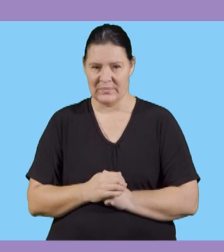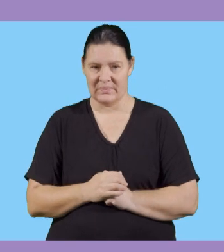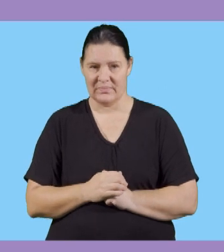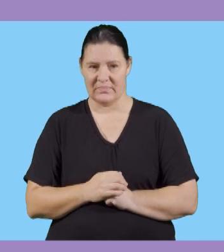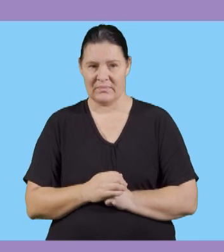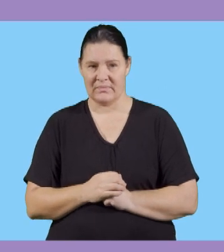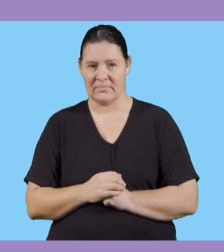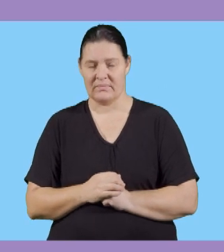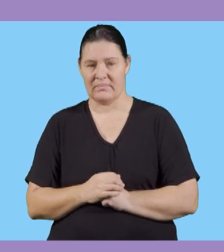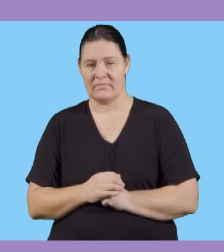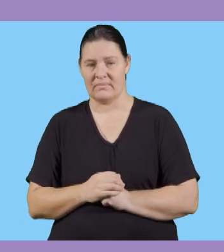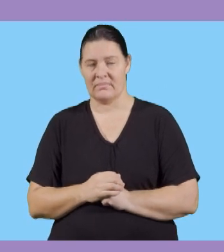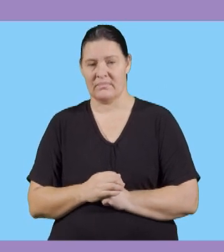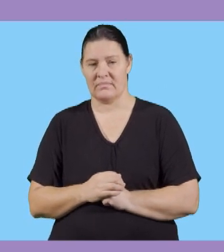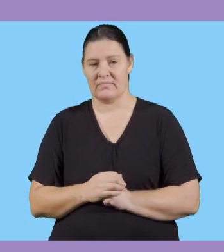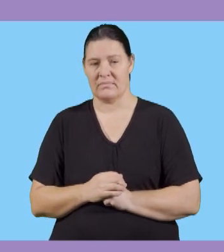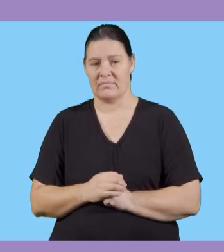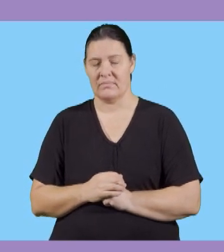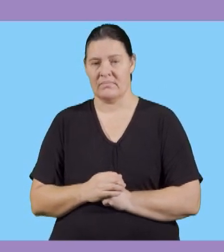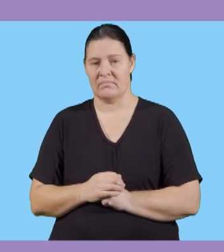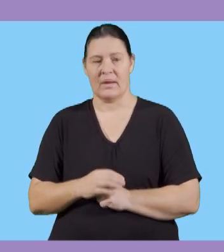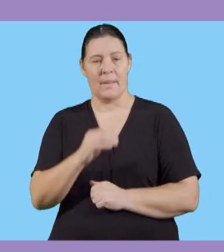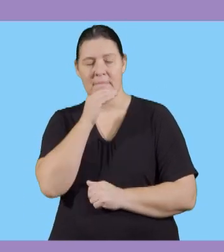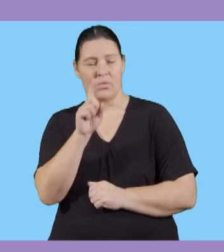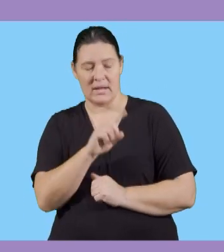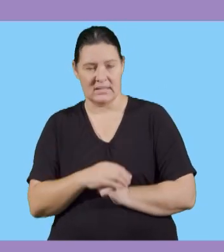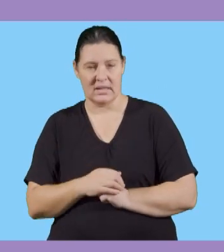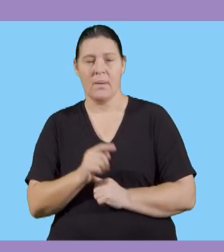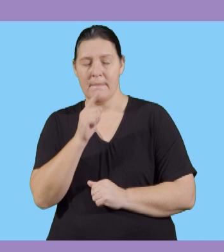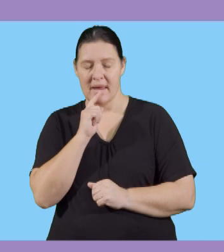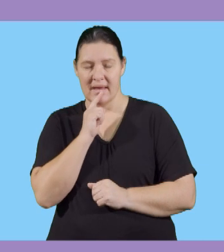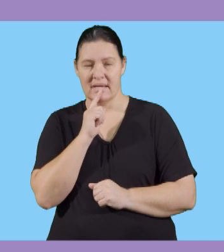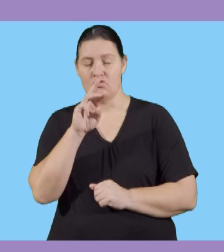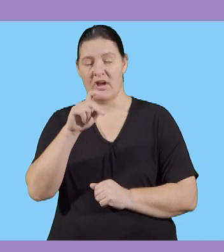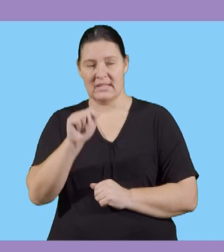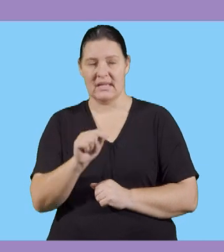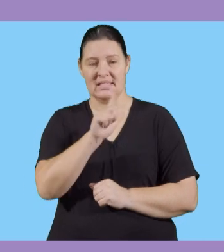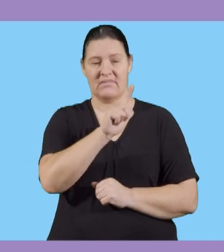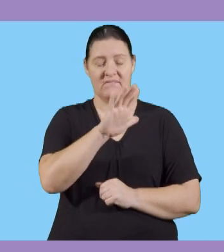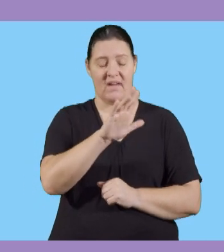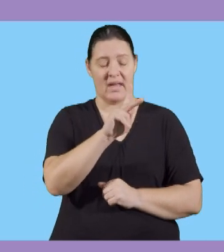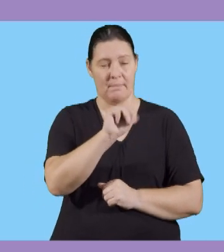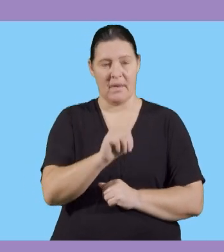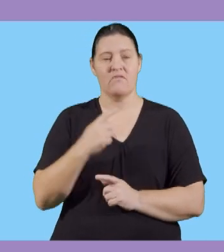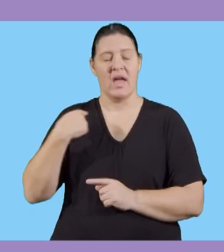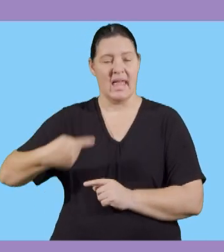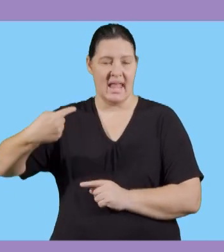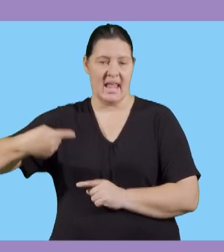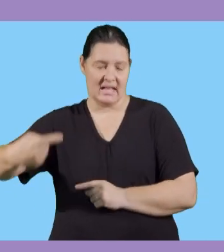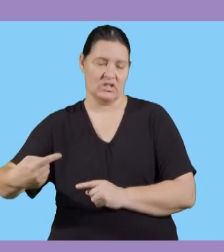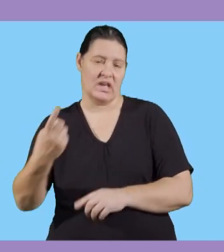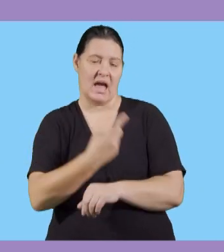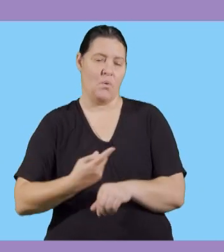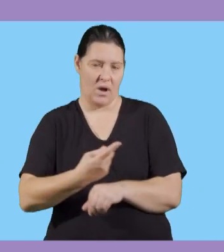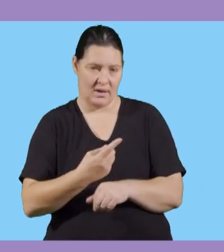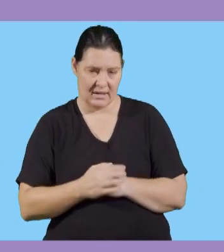us 75 is to 1 hour. What does this mean? It means our rate is 75 kilometers every hour, which